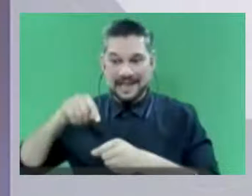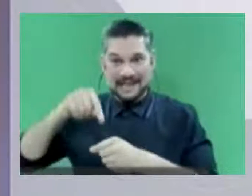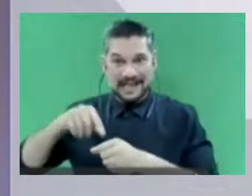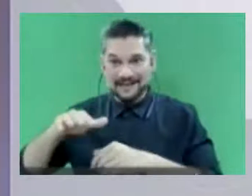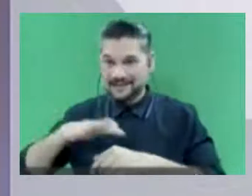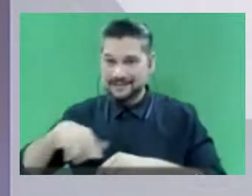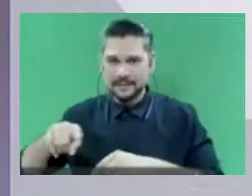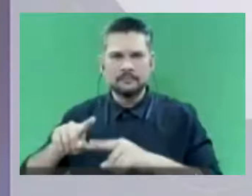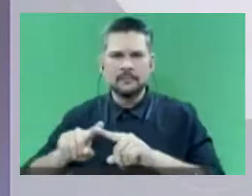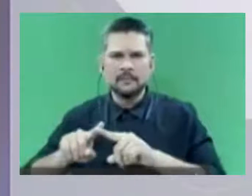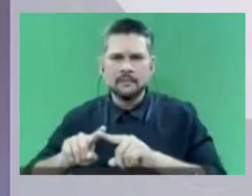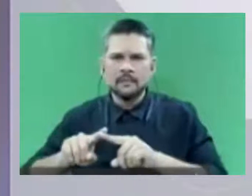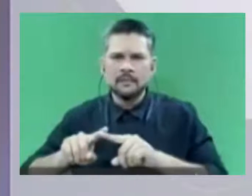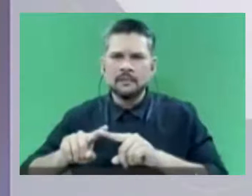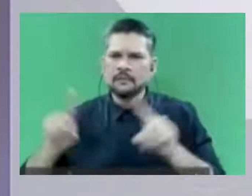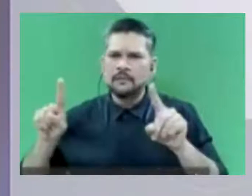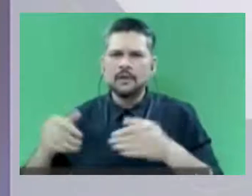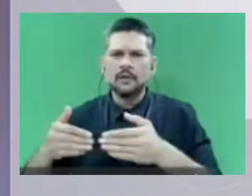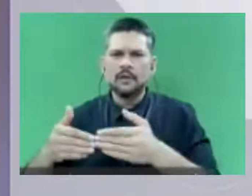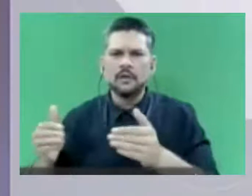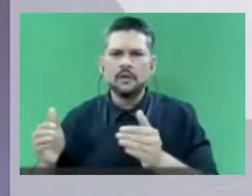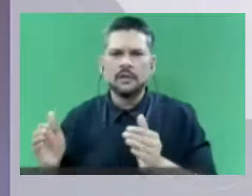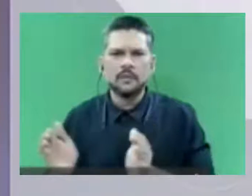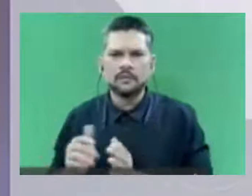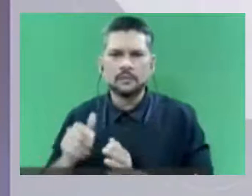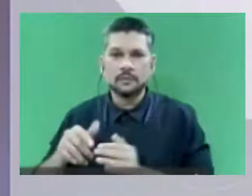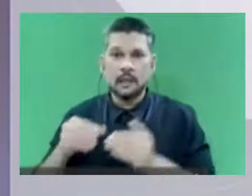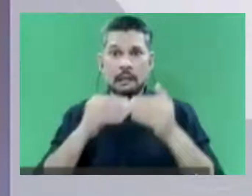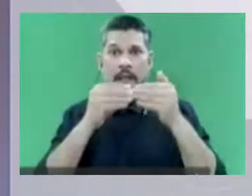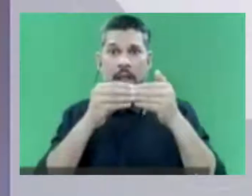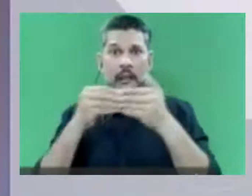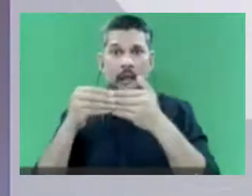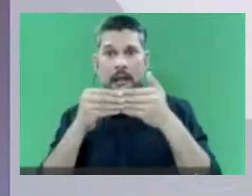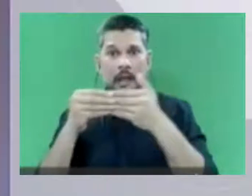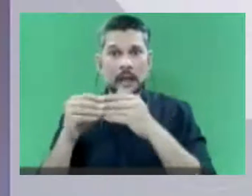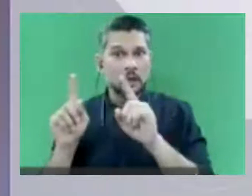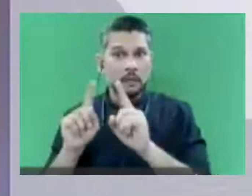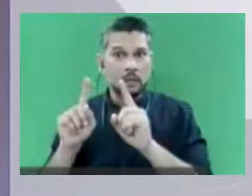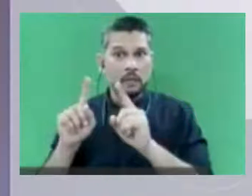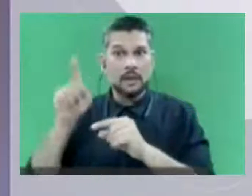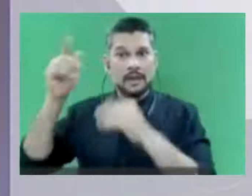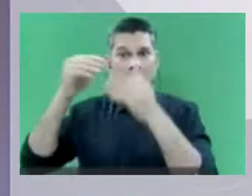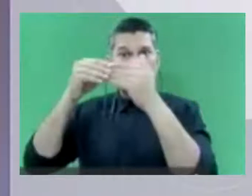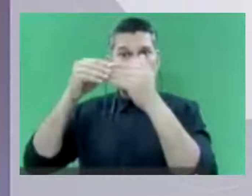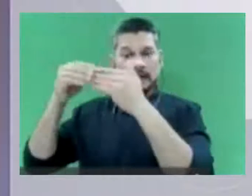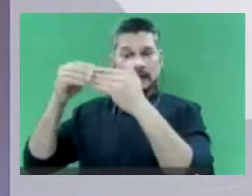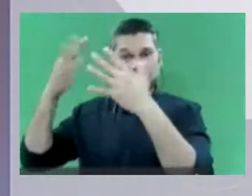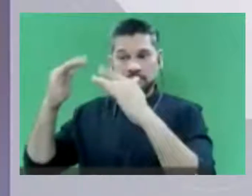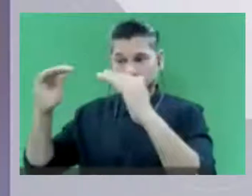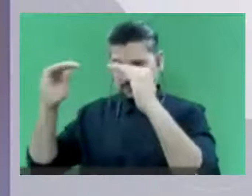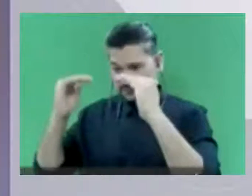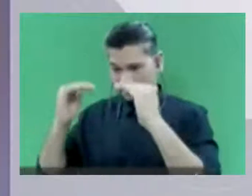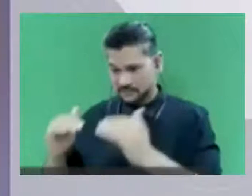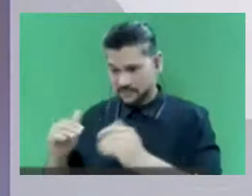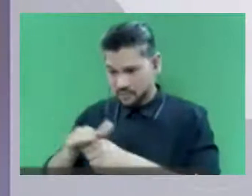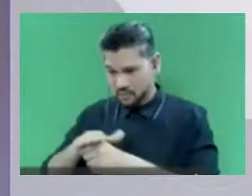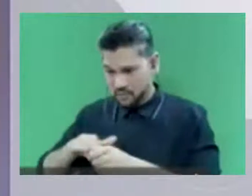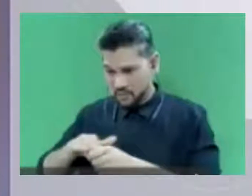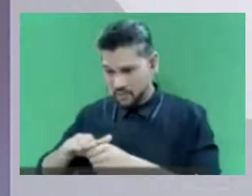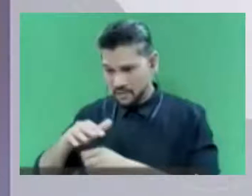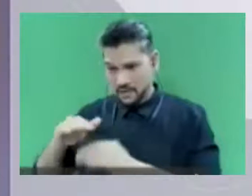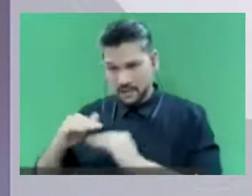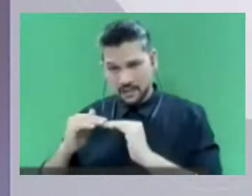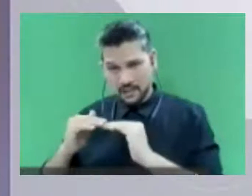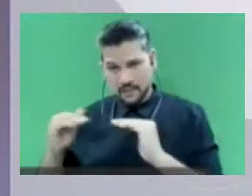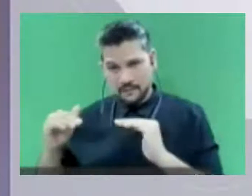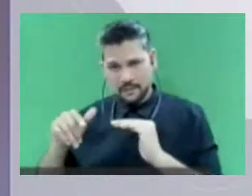leaders. People from the very grassroots level, they have different issues, different accessibility issues, and also how